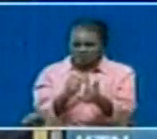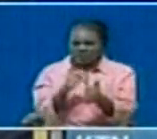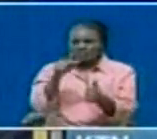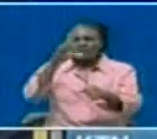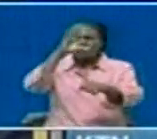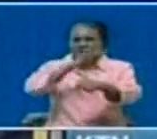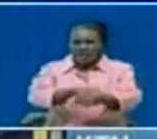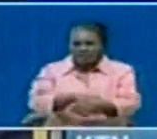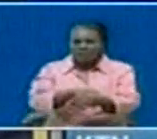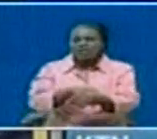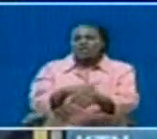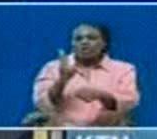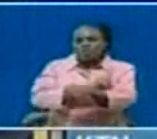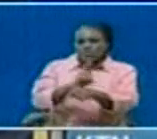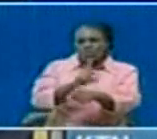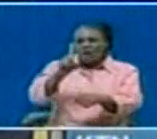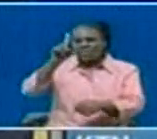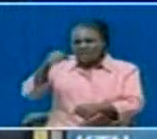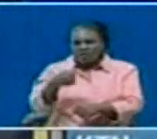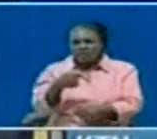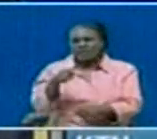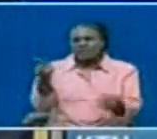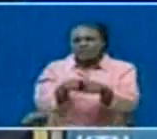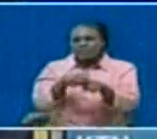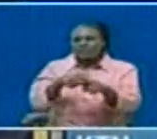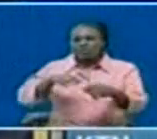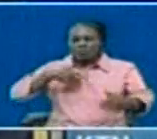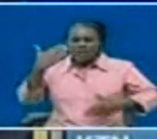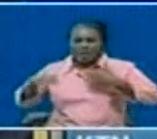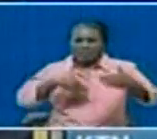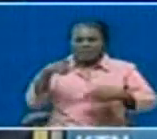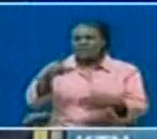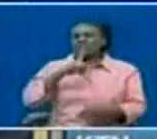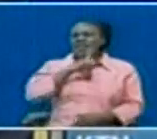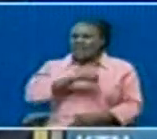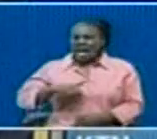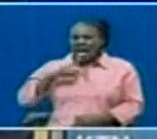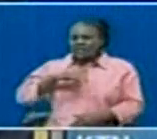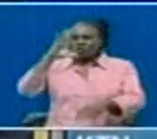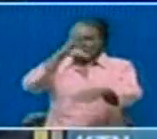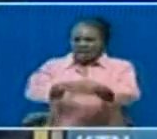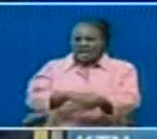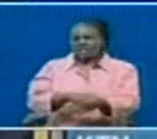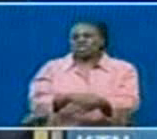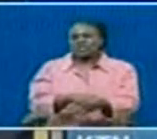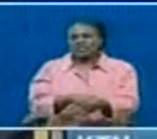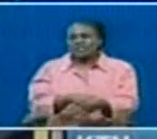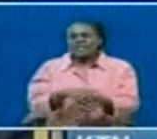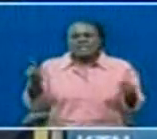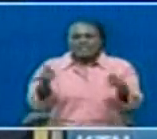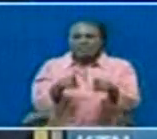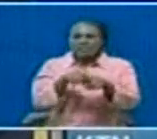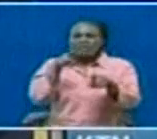amount he had on about 1,000 shillings of that week to place a bet and was lucky enough after previous unlucky bets. Despite